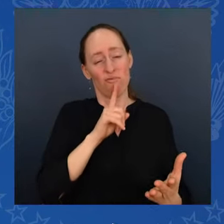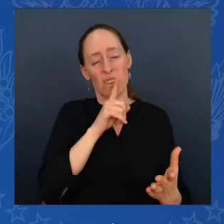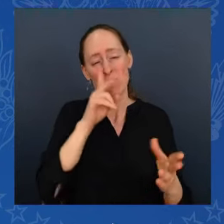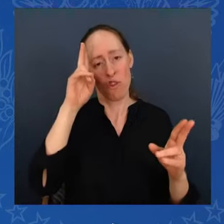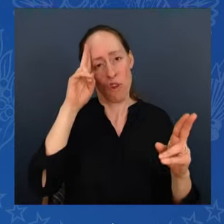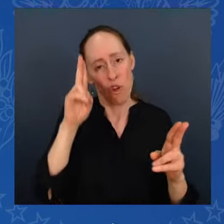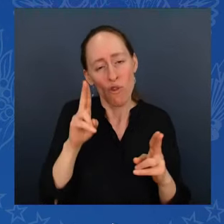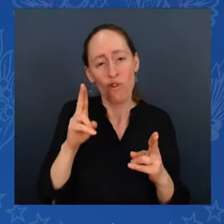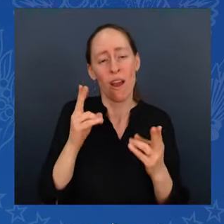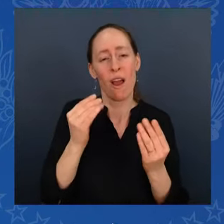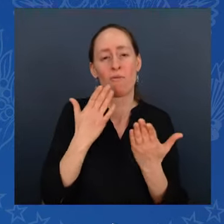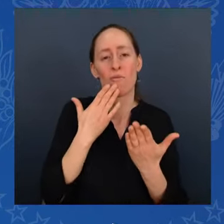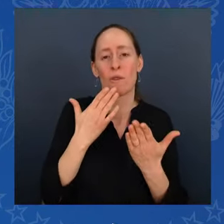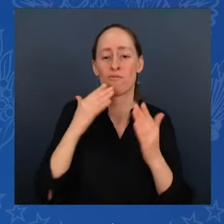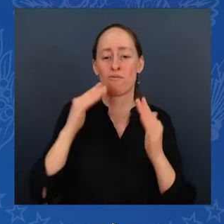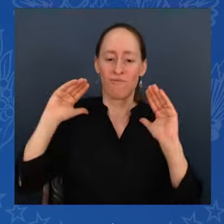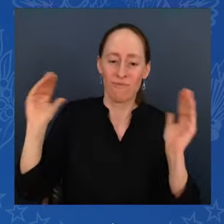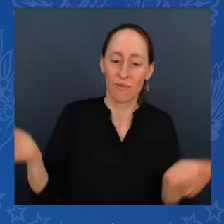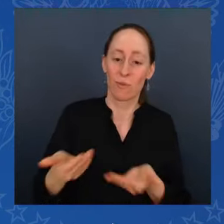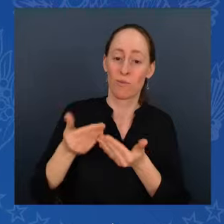Biden.